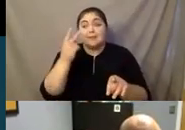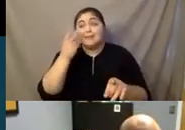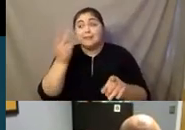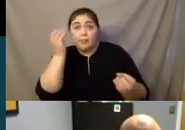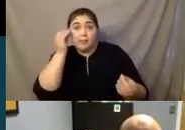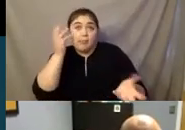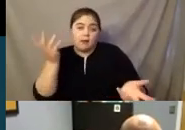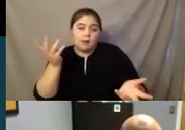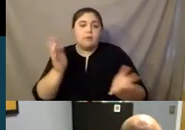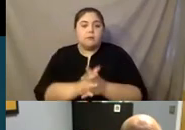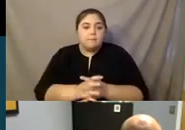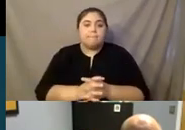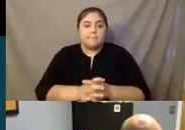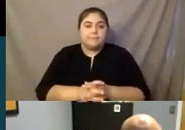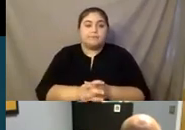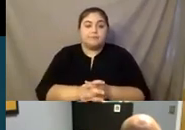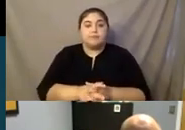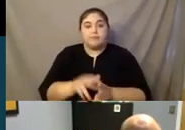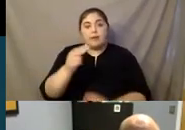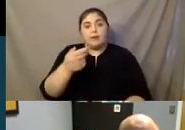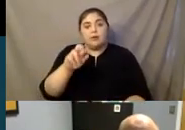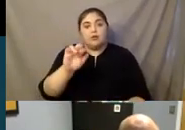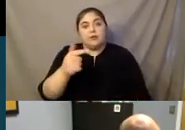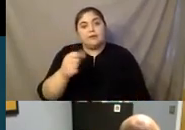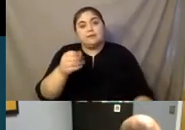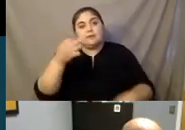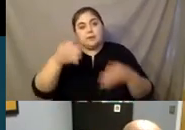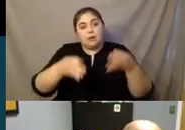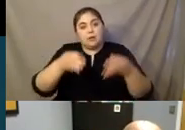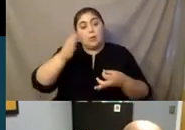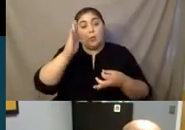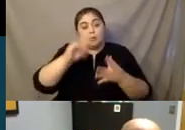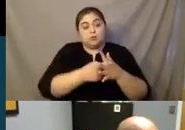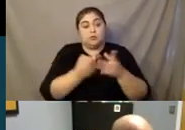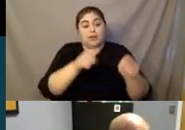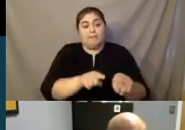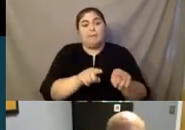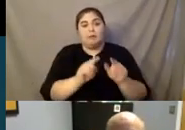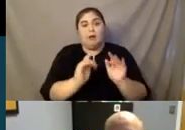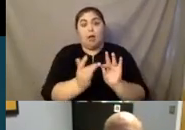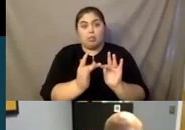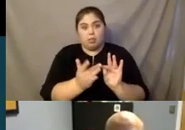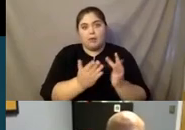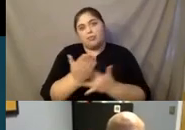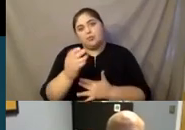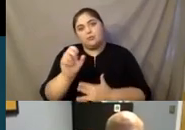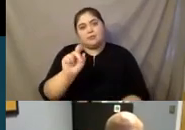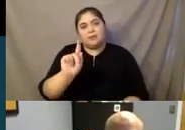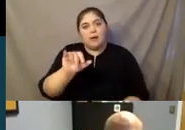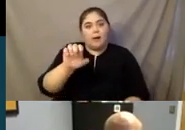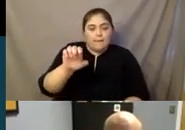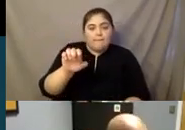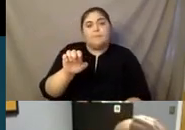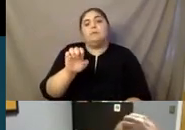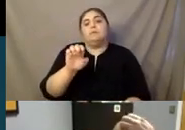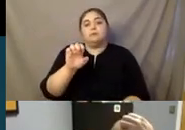it. Hearings are going to resume electronically for now. So again, through Skype.